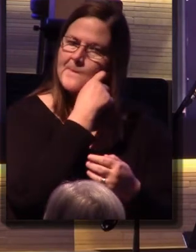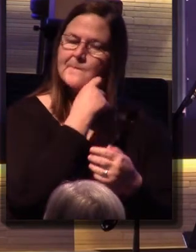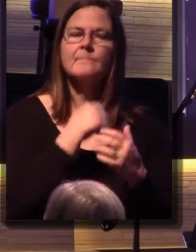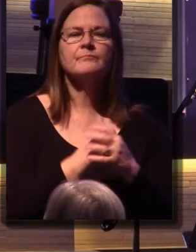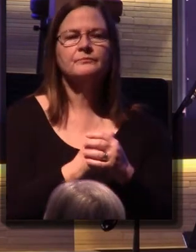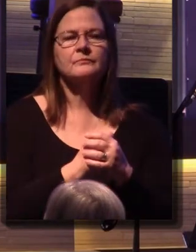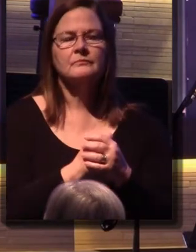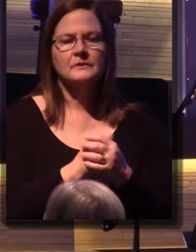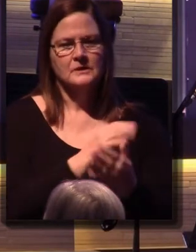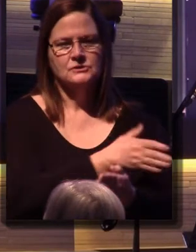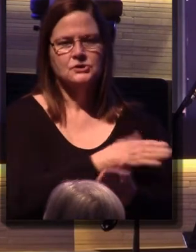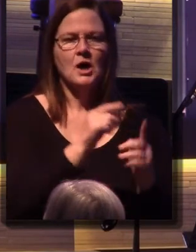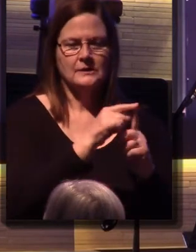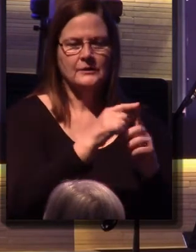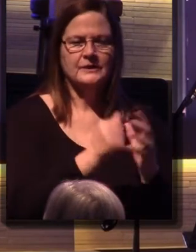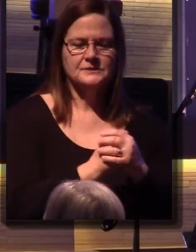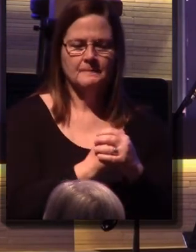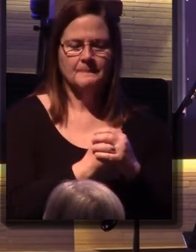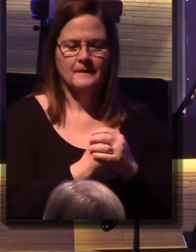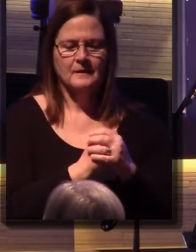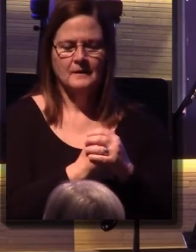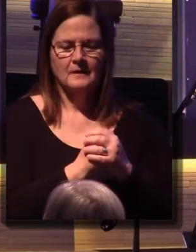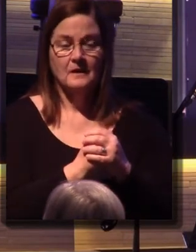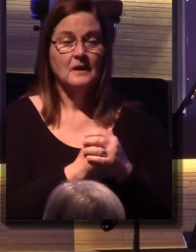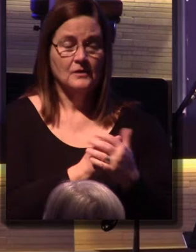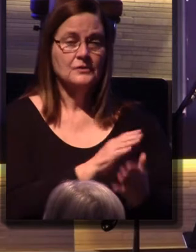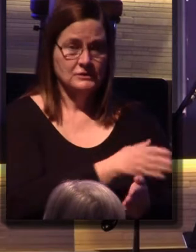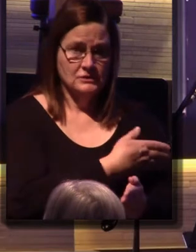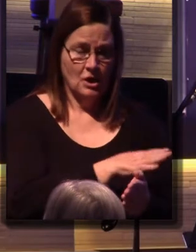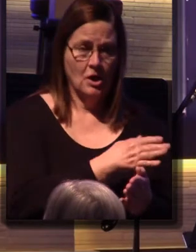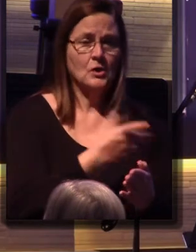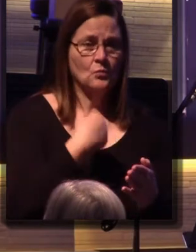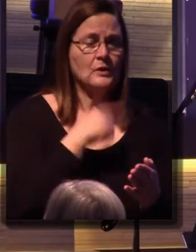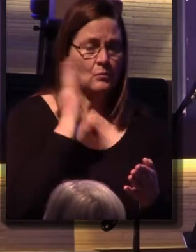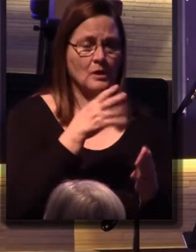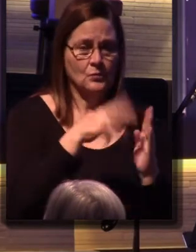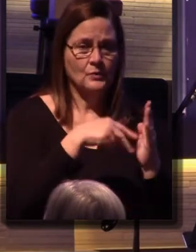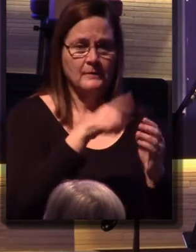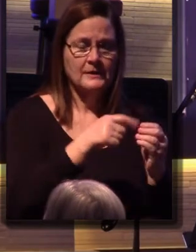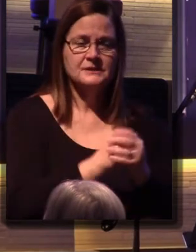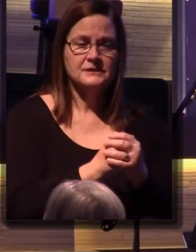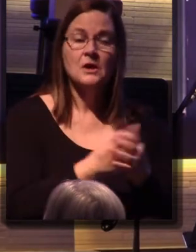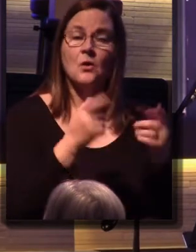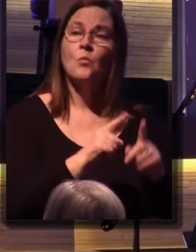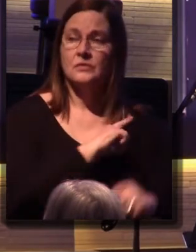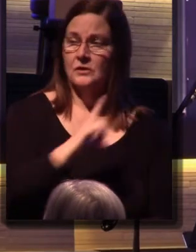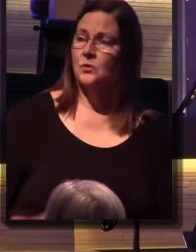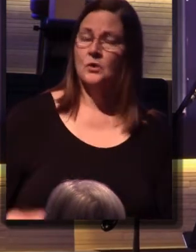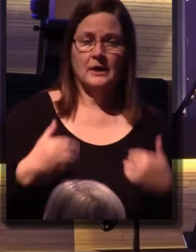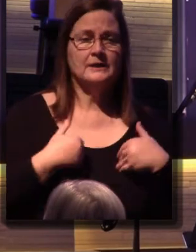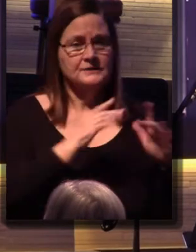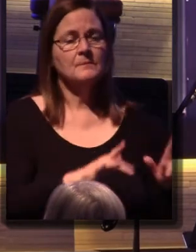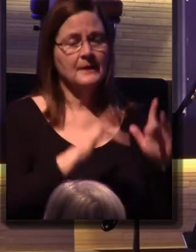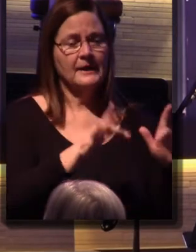poetry, the lyrics of a song. And so the context of the song about which we will read is this. It says, when